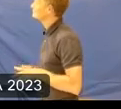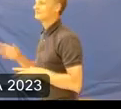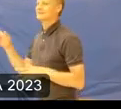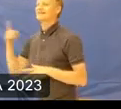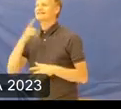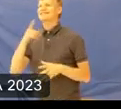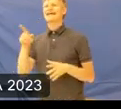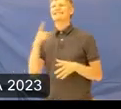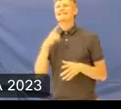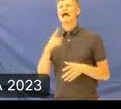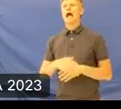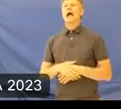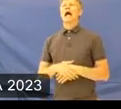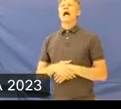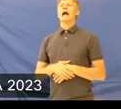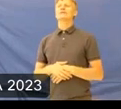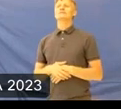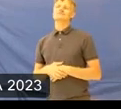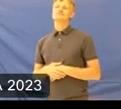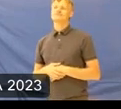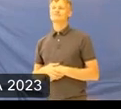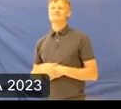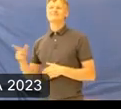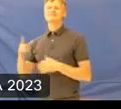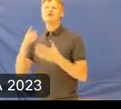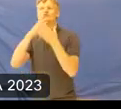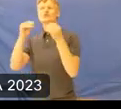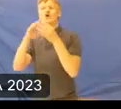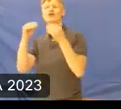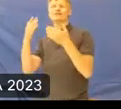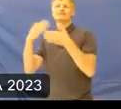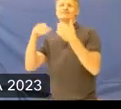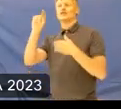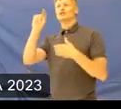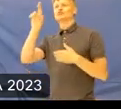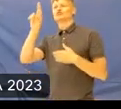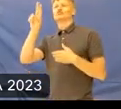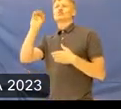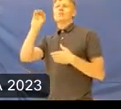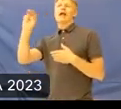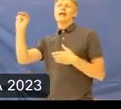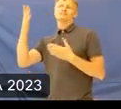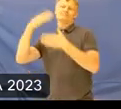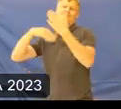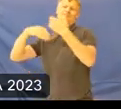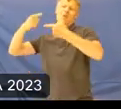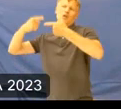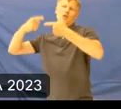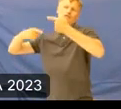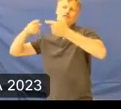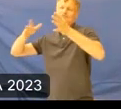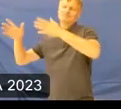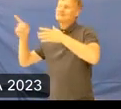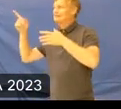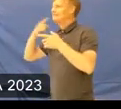Gunter Zenter said this is how the Trubians, this is their default mode. I don't know whether that's even possible, but you